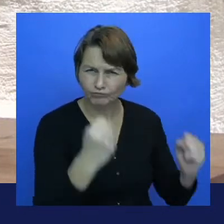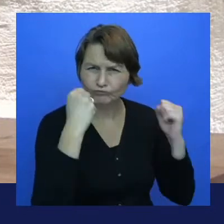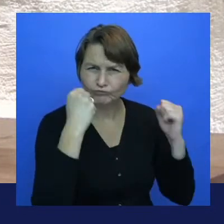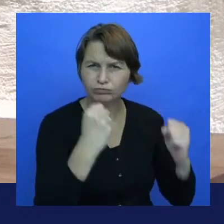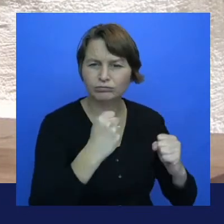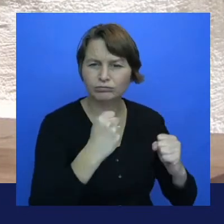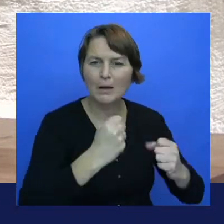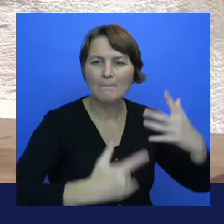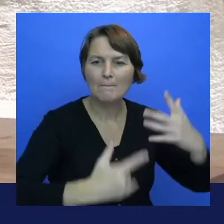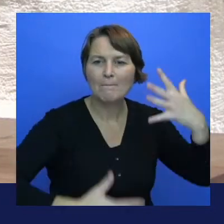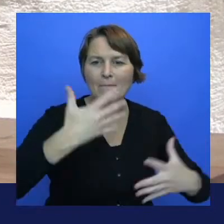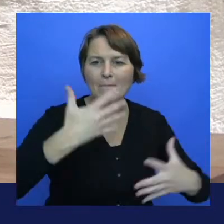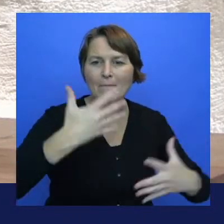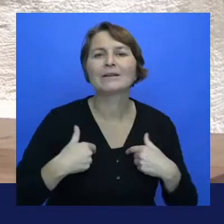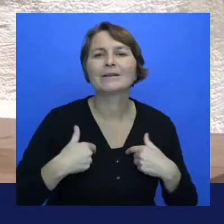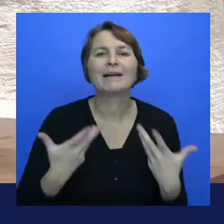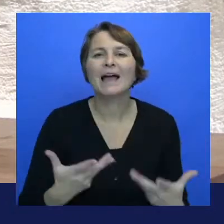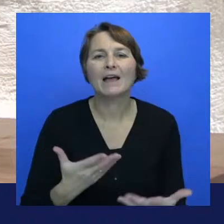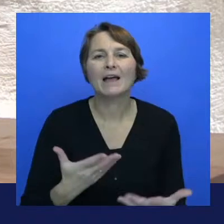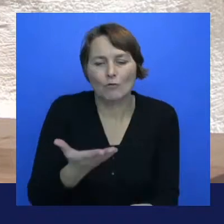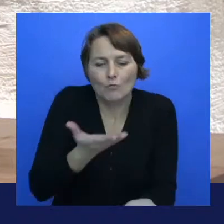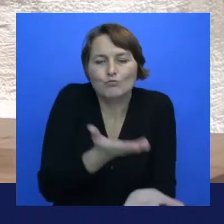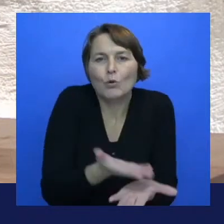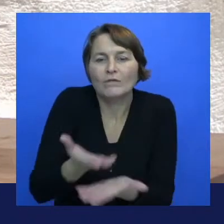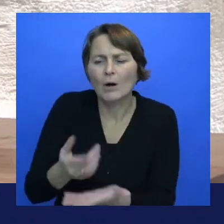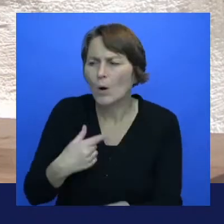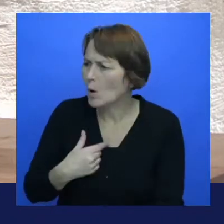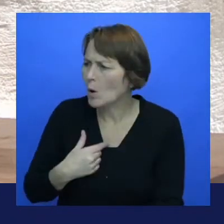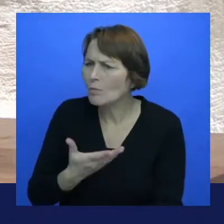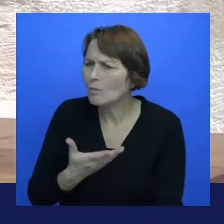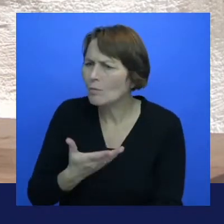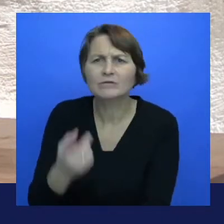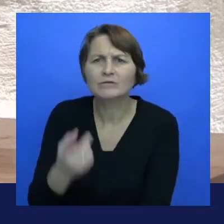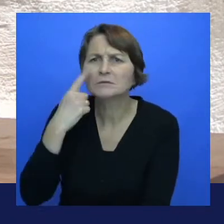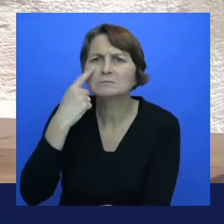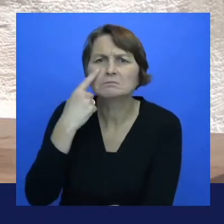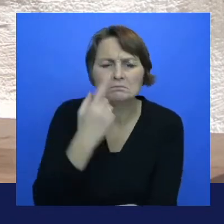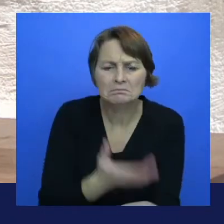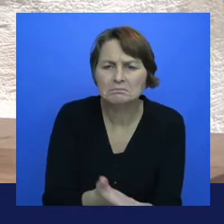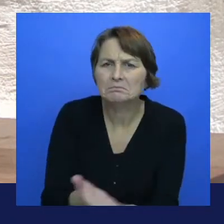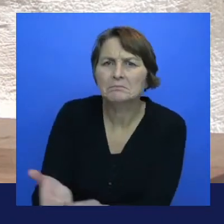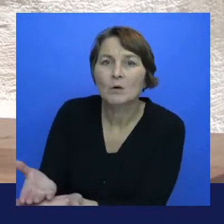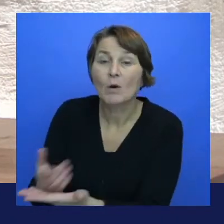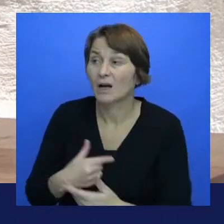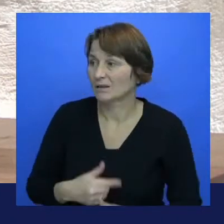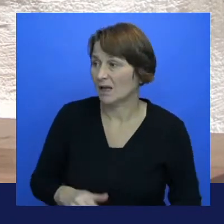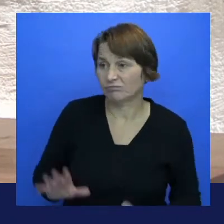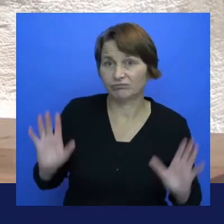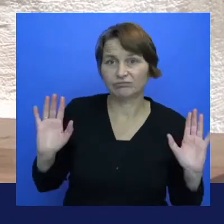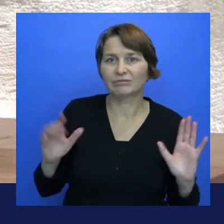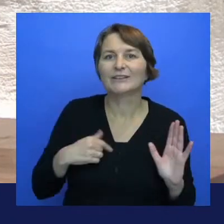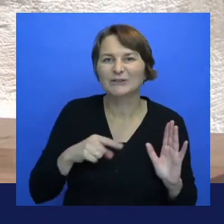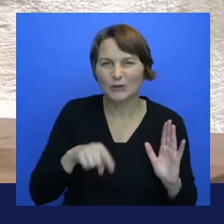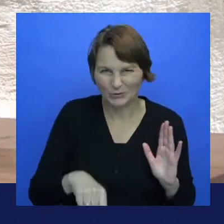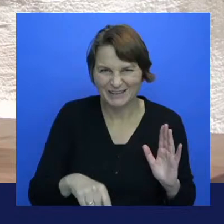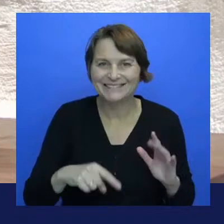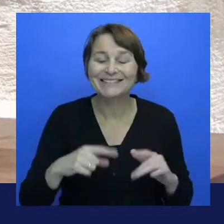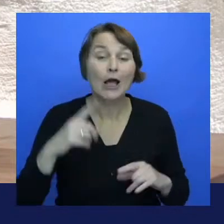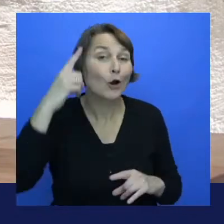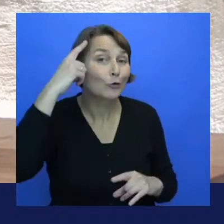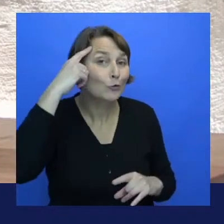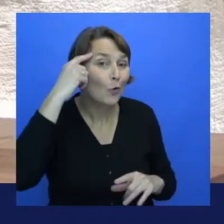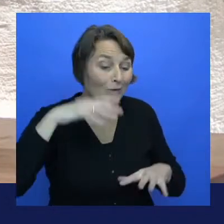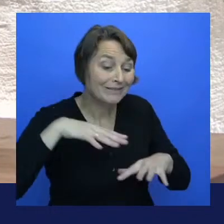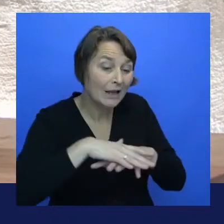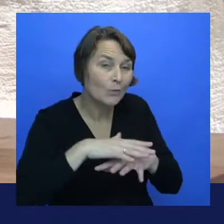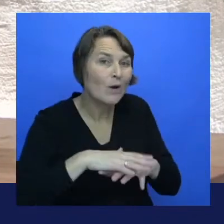proof. They just don't believe it unless there's a proof. And neural nets are remarkably resistant to proofs. It's a problem,